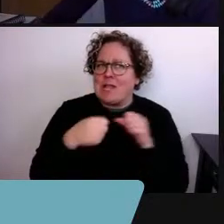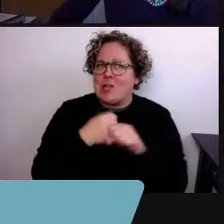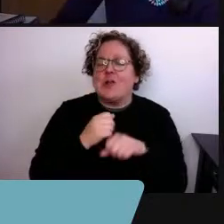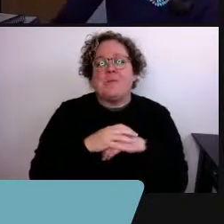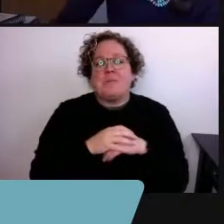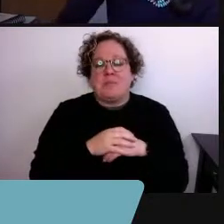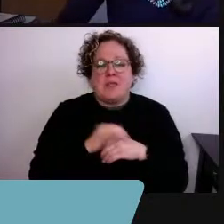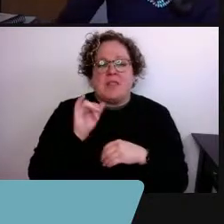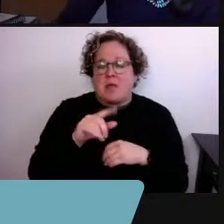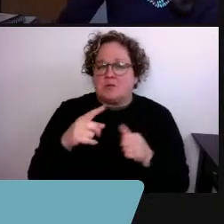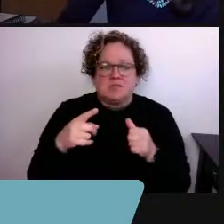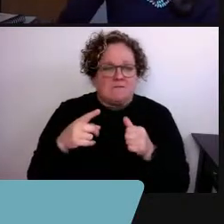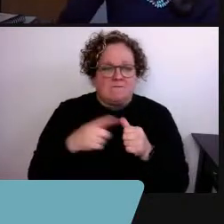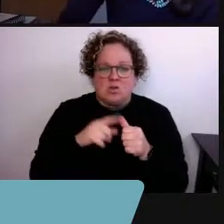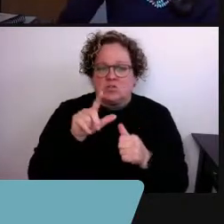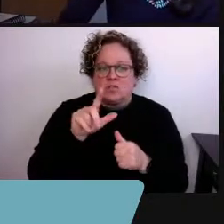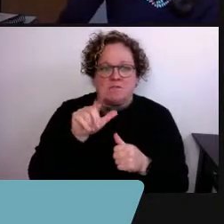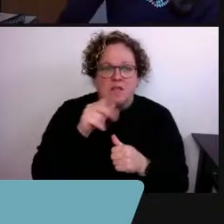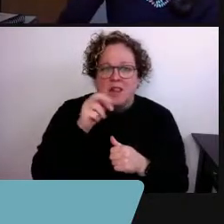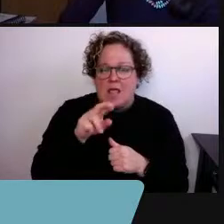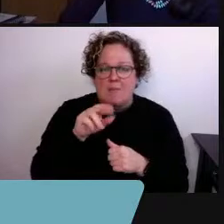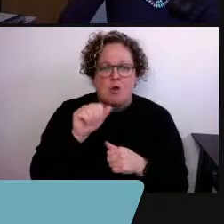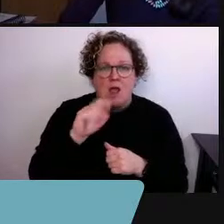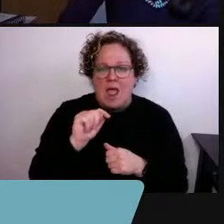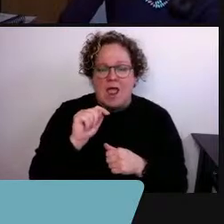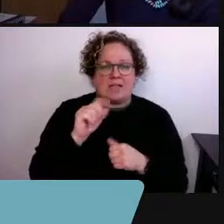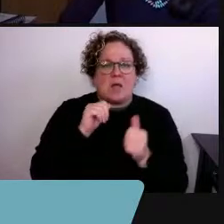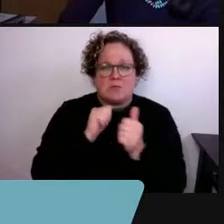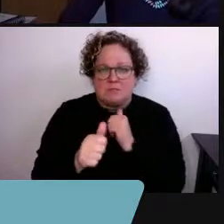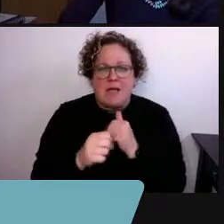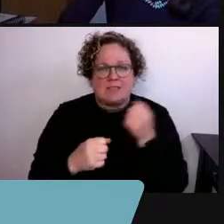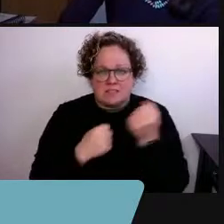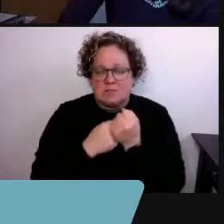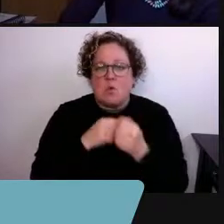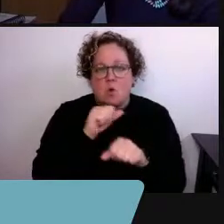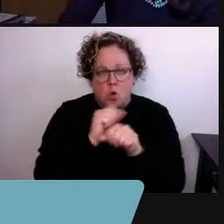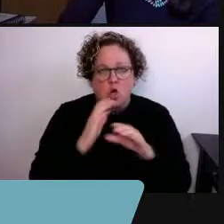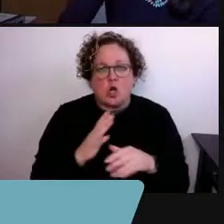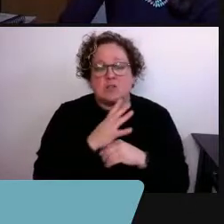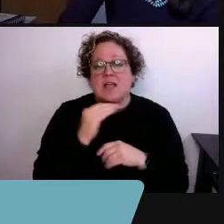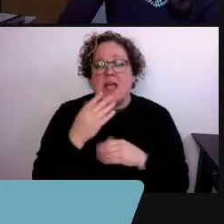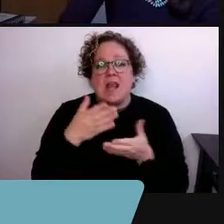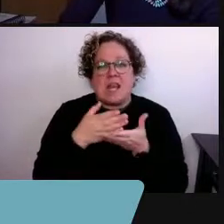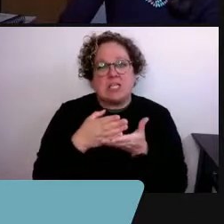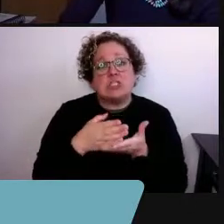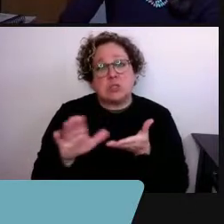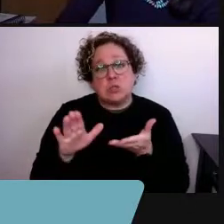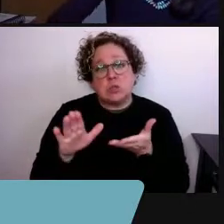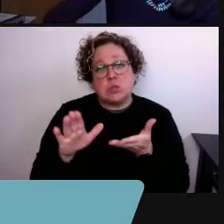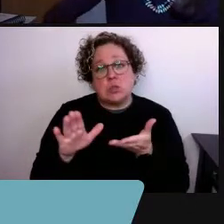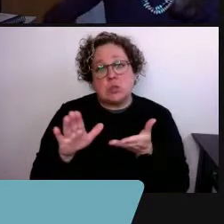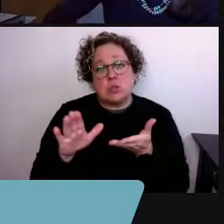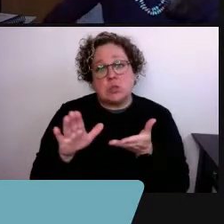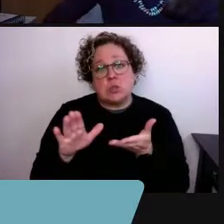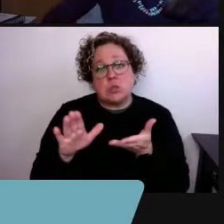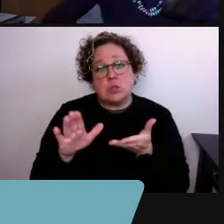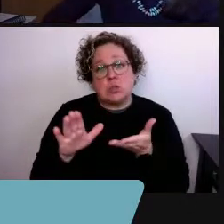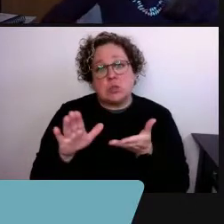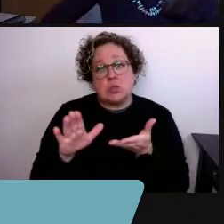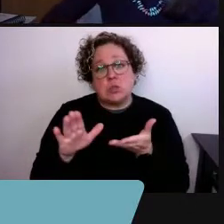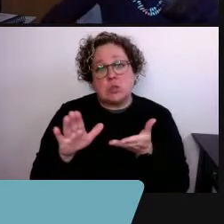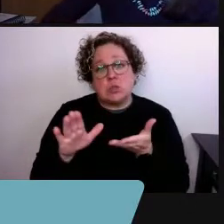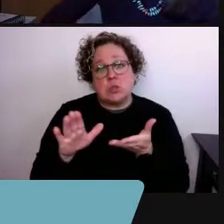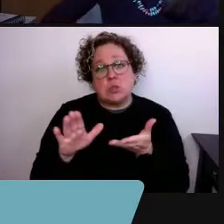was the first sort of labor act that was passed to support workers, and it excluded agriculture and